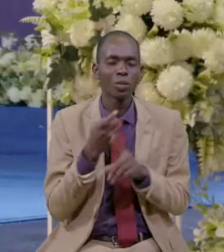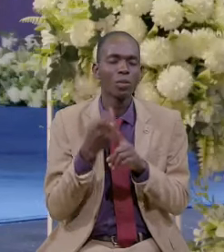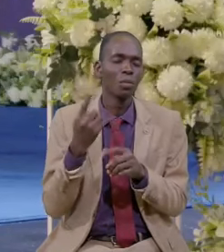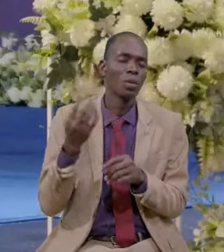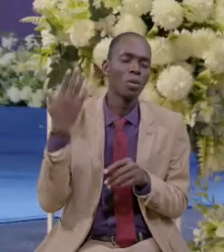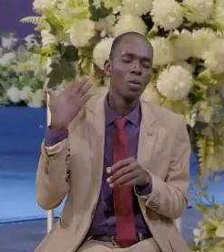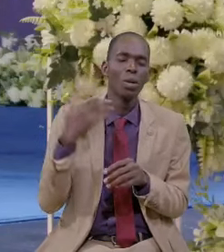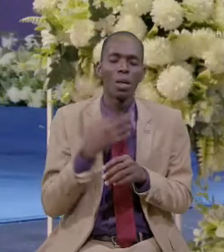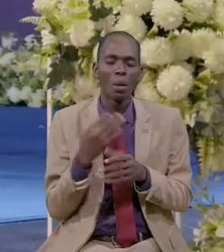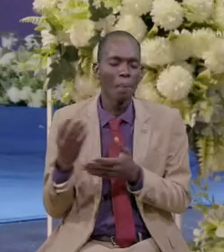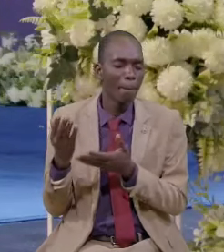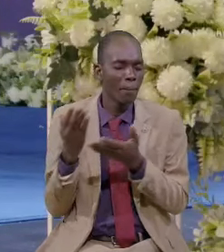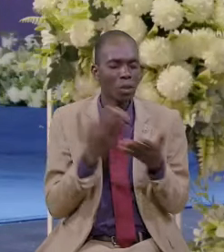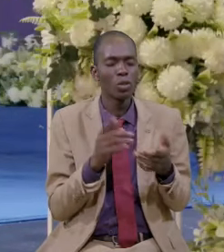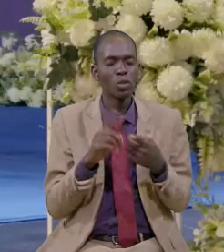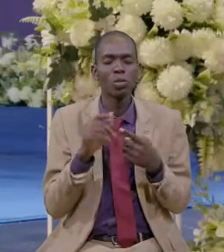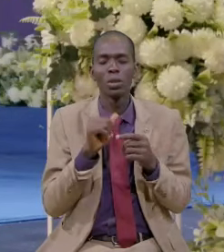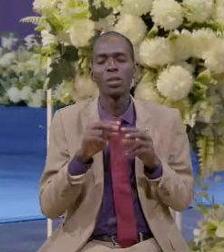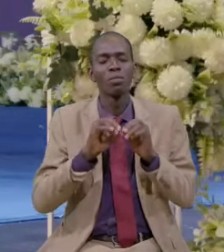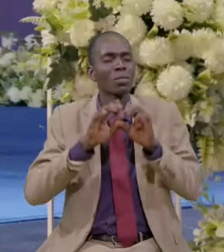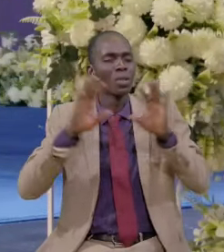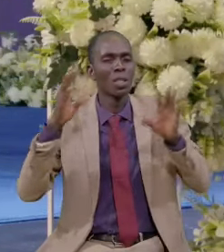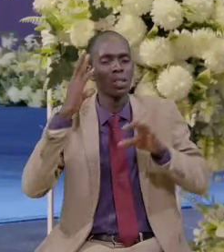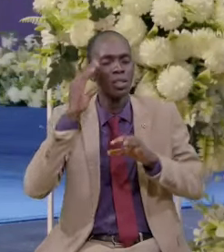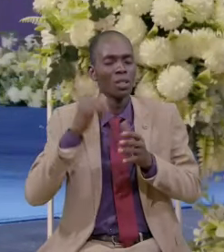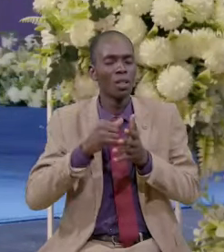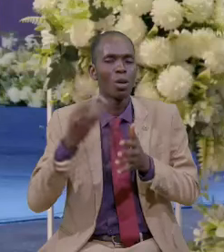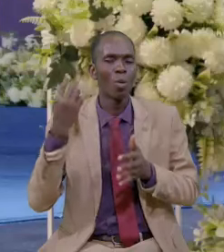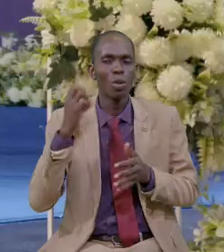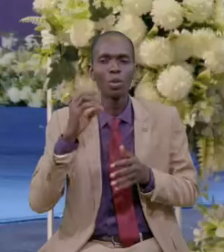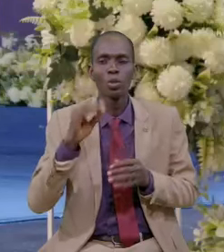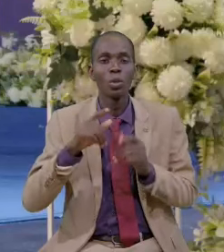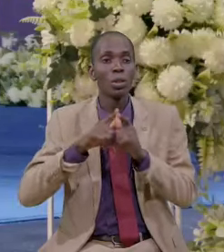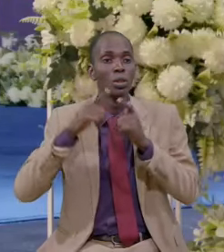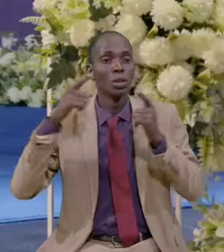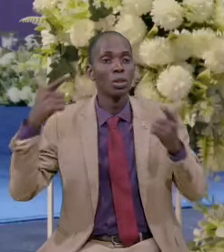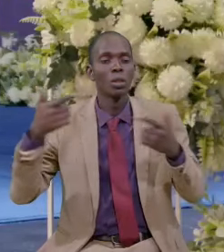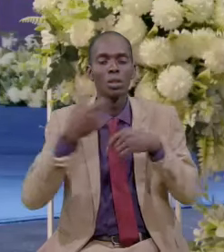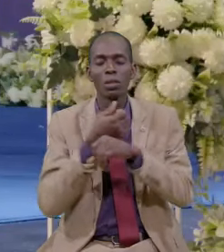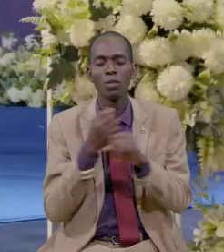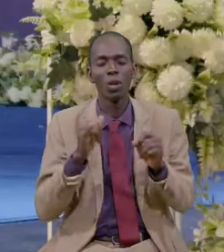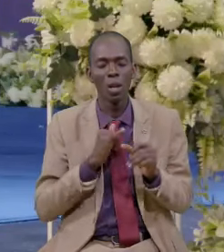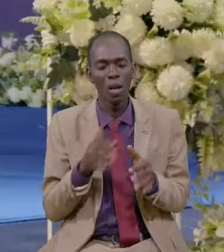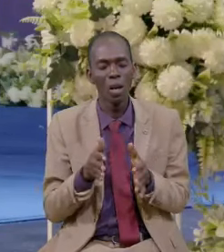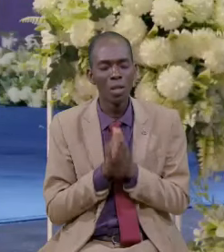clear experience of so great salvation. I heard, why were you not saved? Did you hear